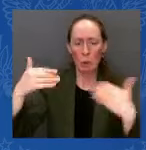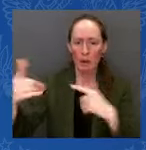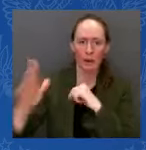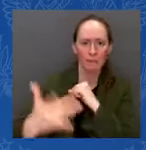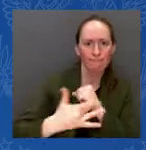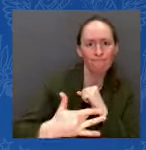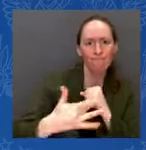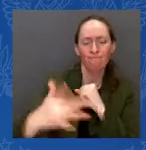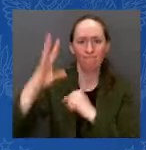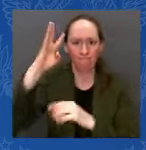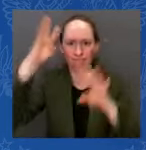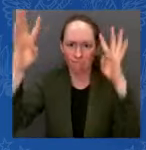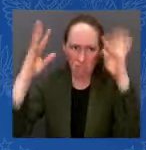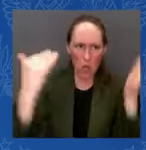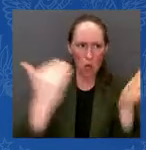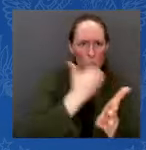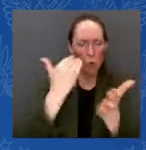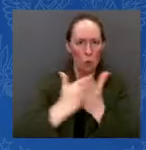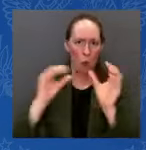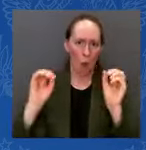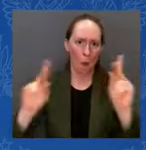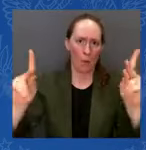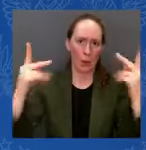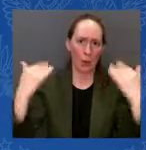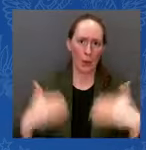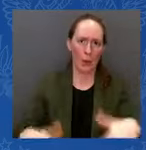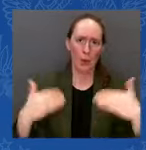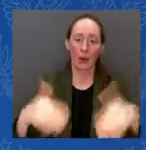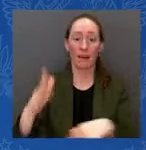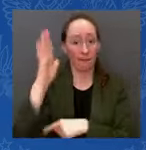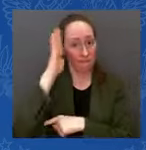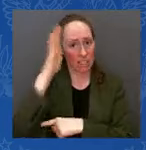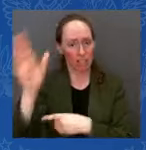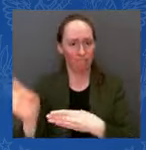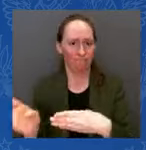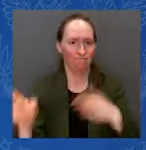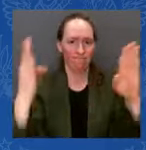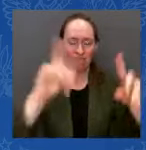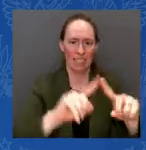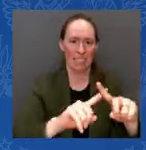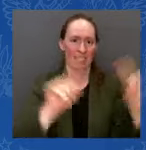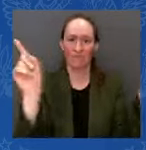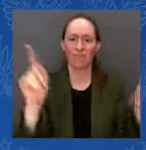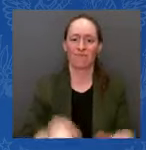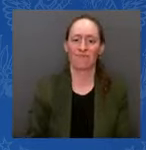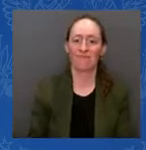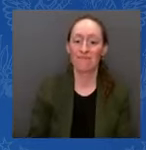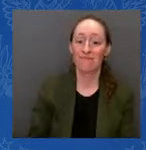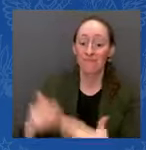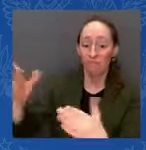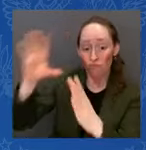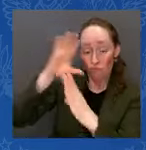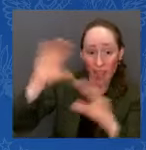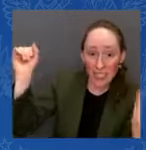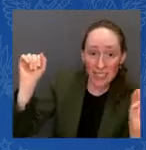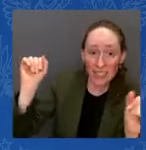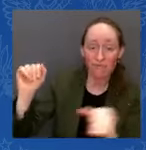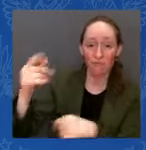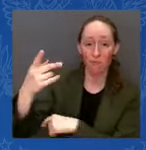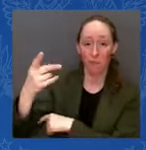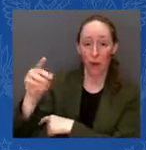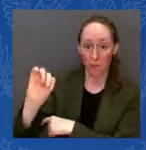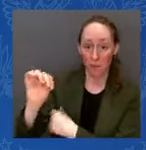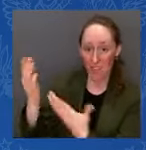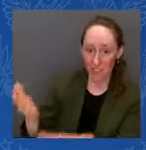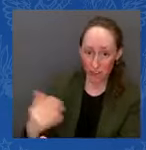us to chart together. Mr. President, Prime Minister, for more than a century,